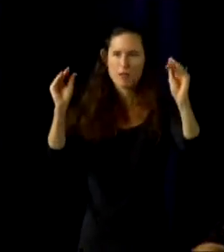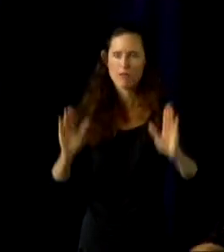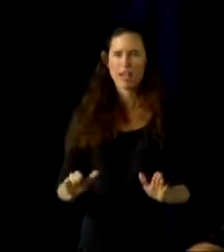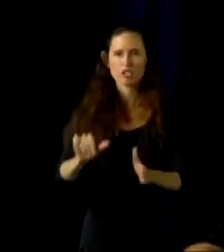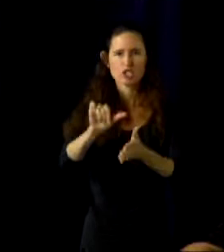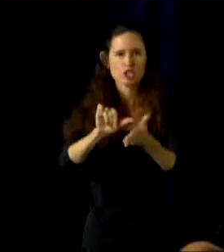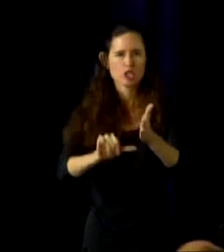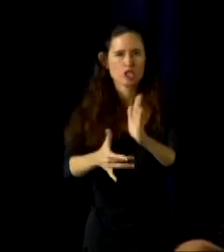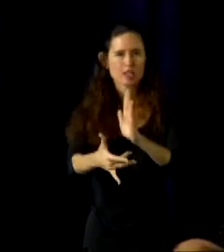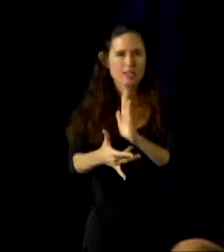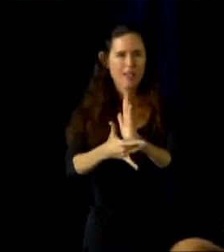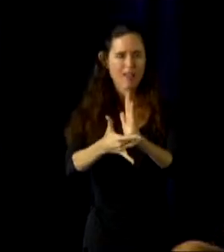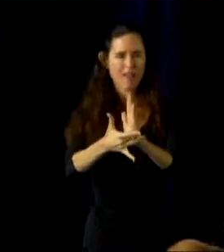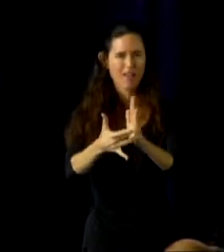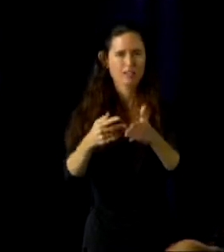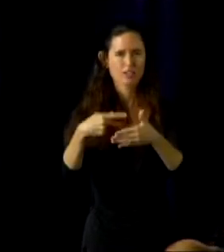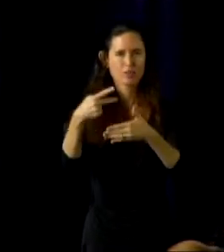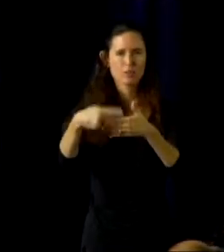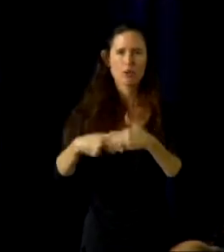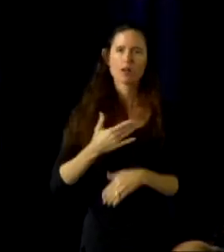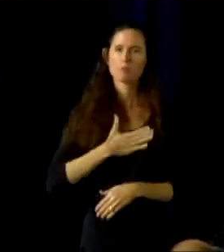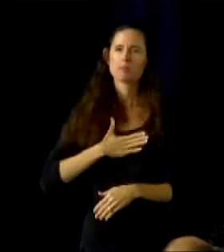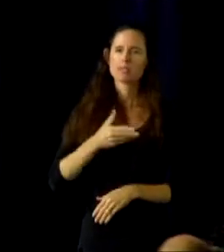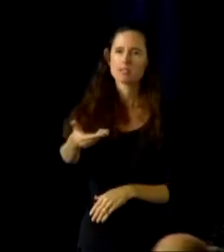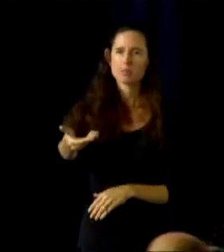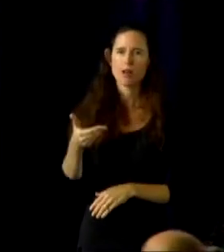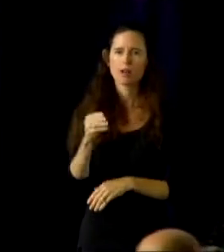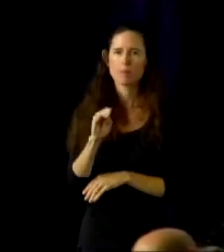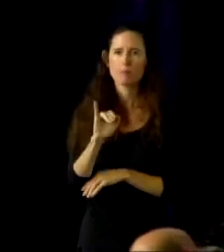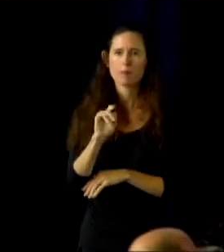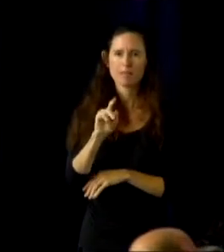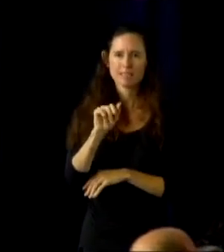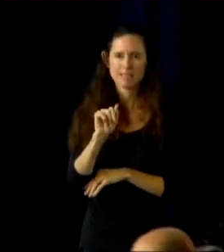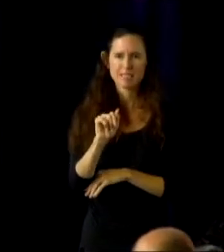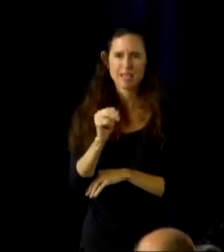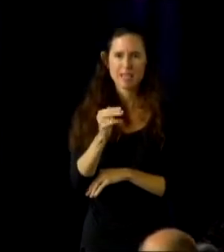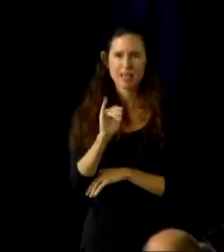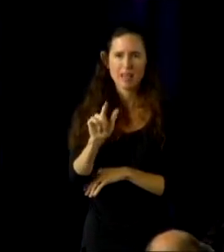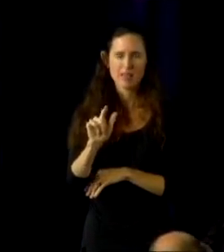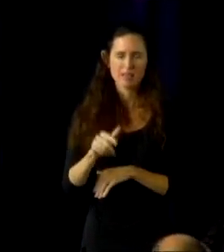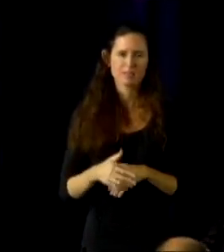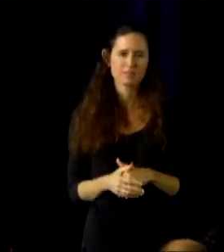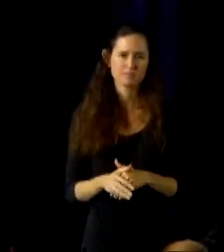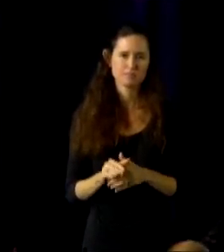surgical technology. Please welcome Matissa Hill.